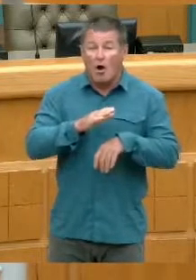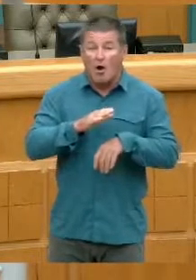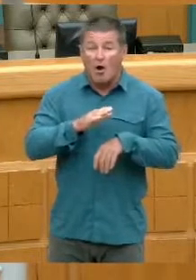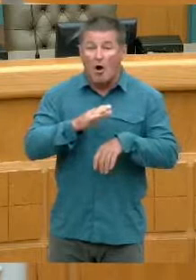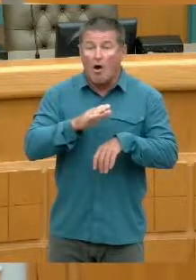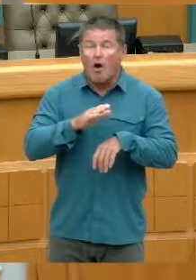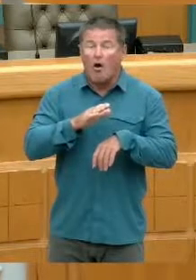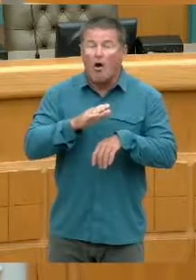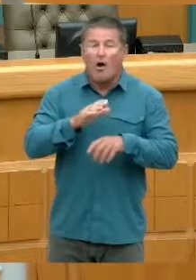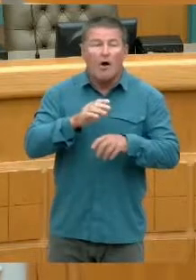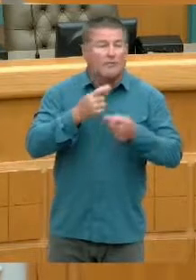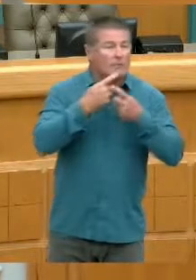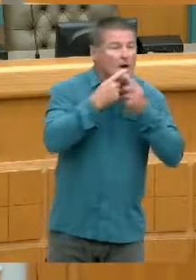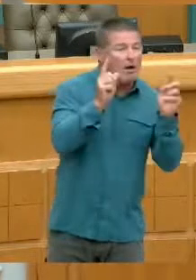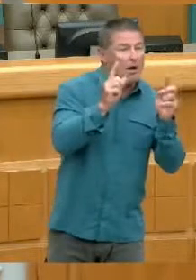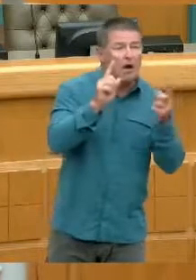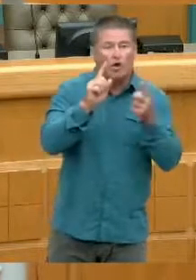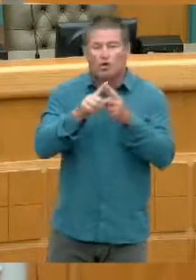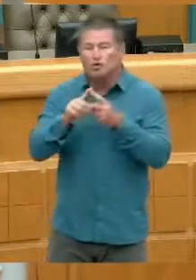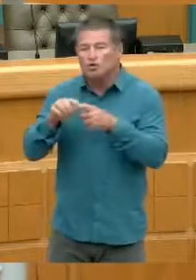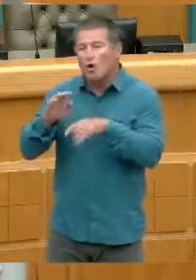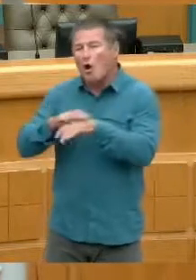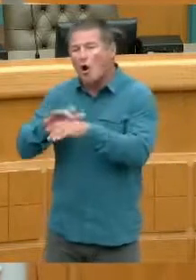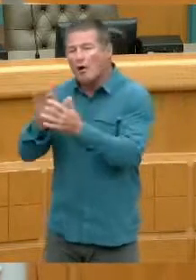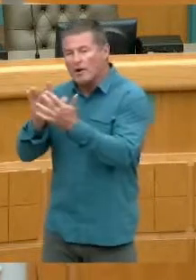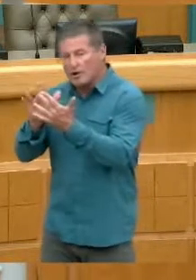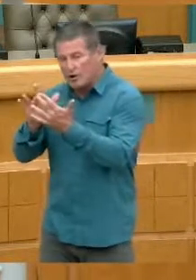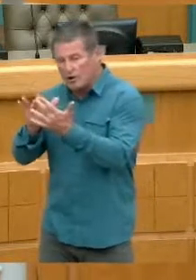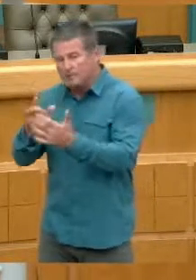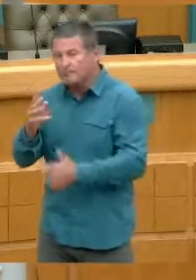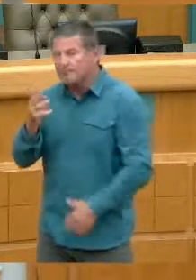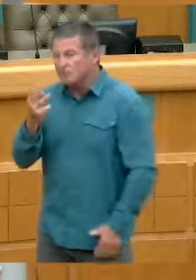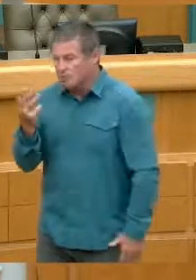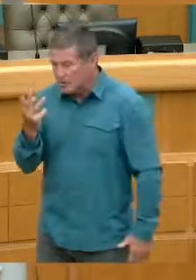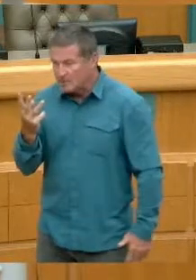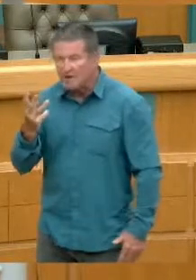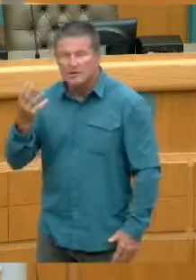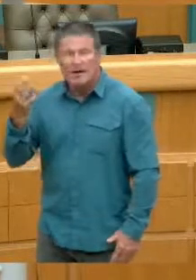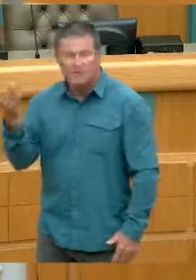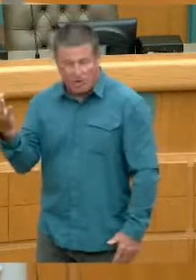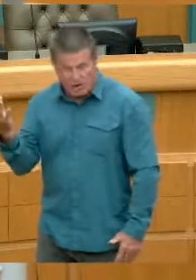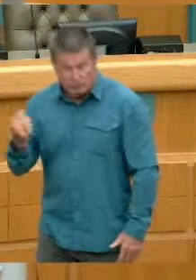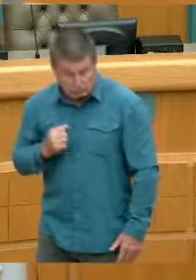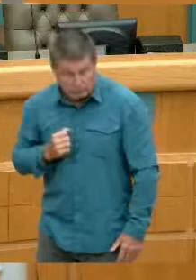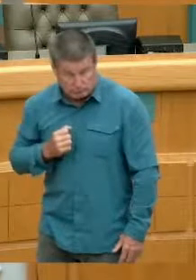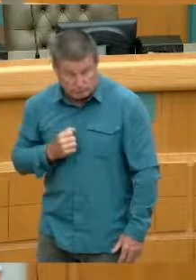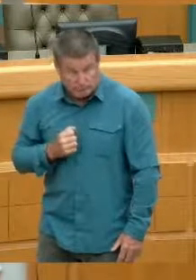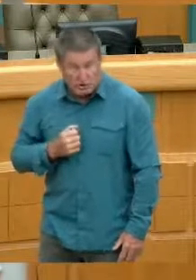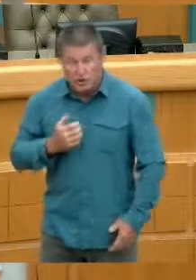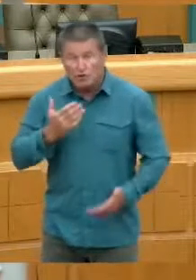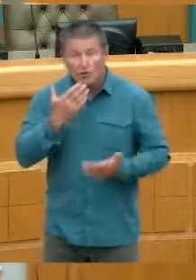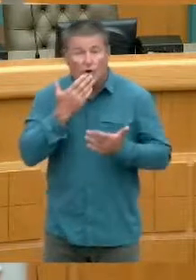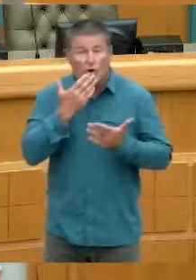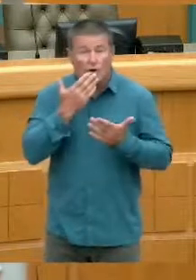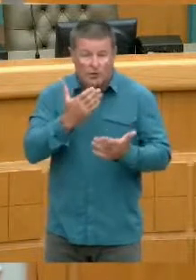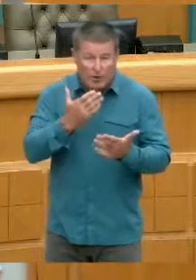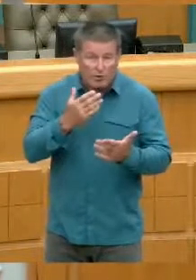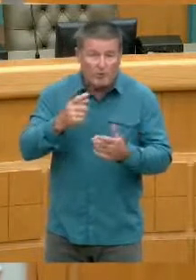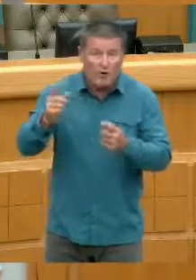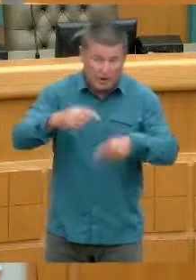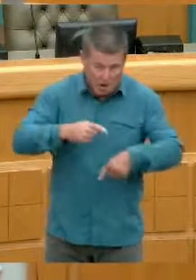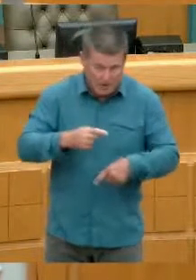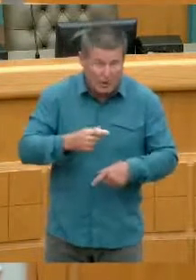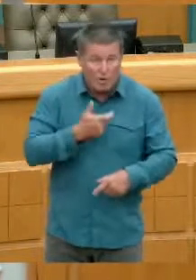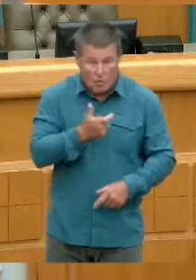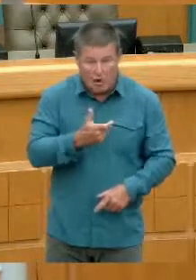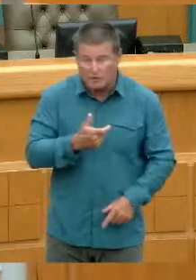be online, and then we'll be here Wednesdays and Fridays. But we do appreciate you watching. I've said that sometimes at the beginning, at the end, but on this holiday